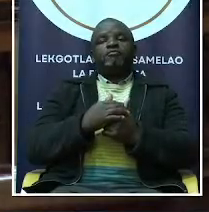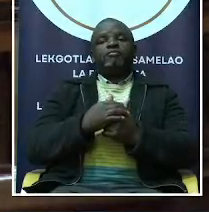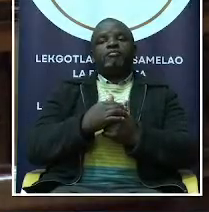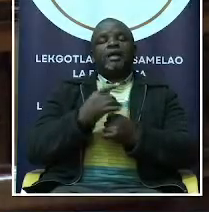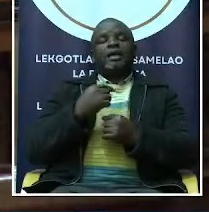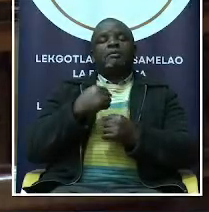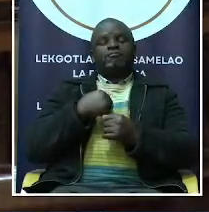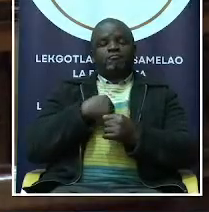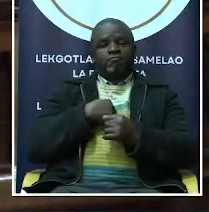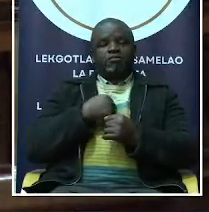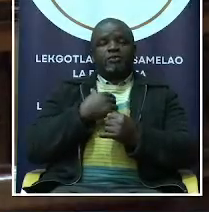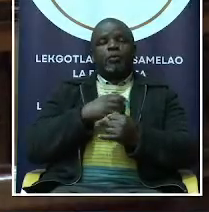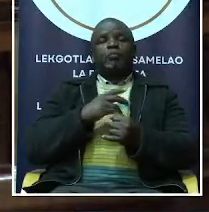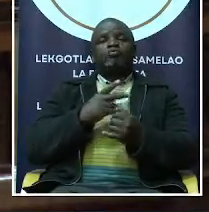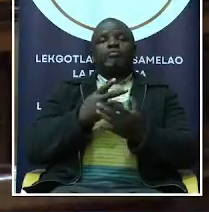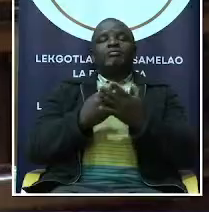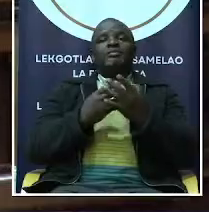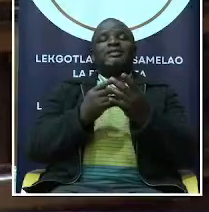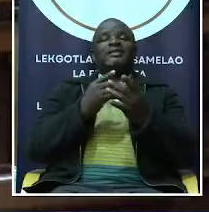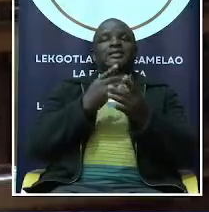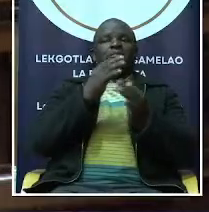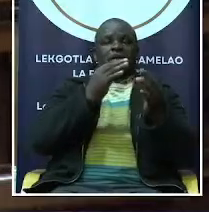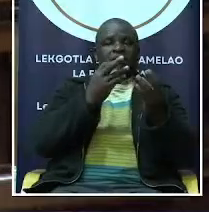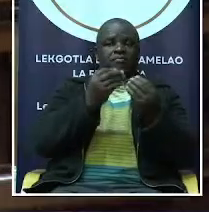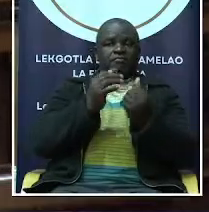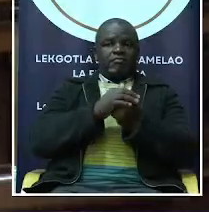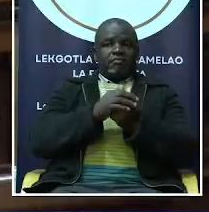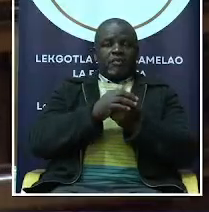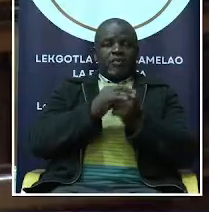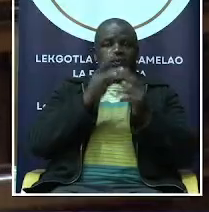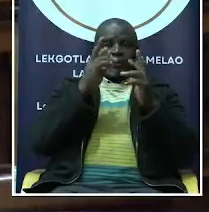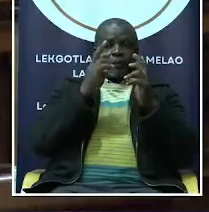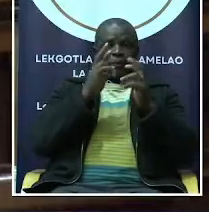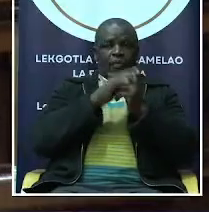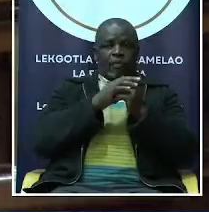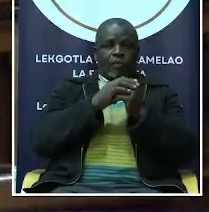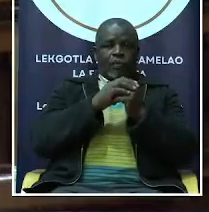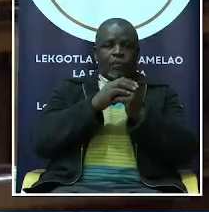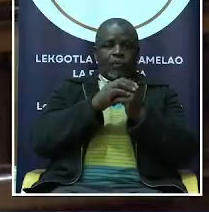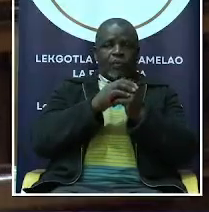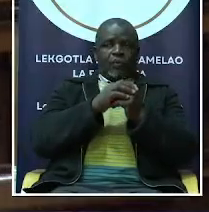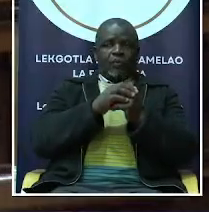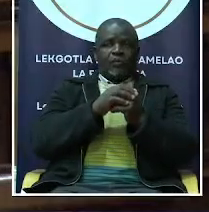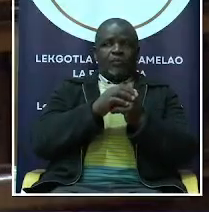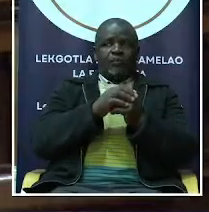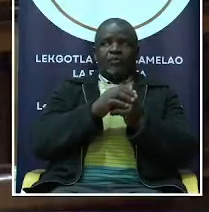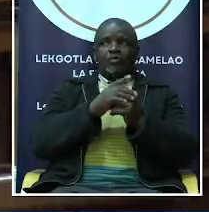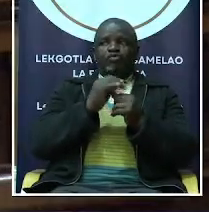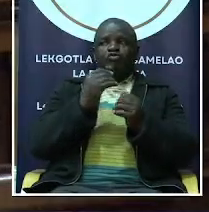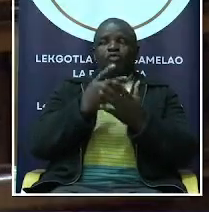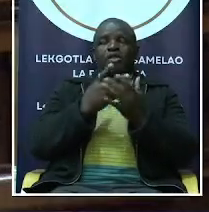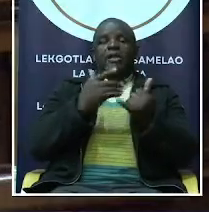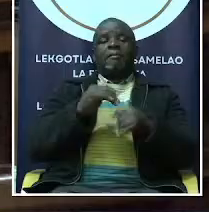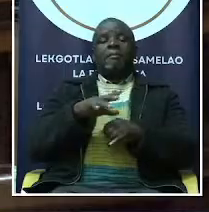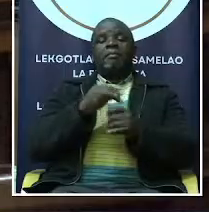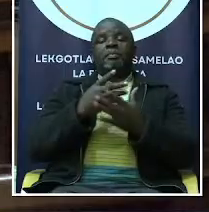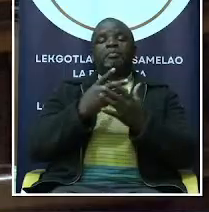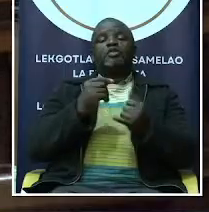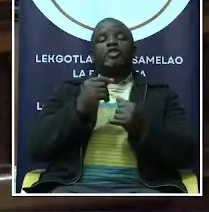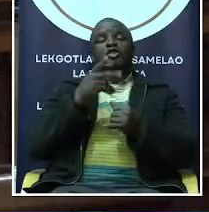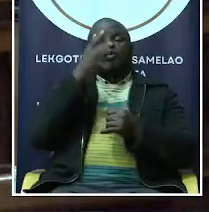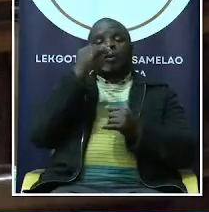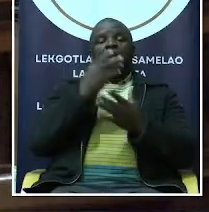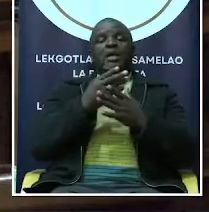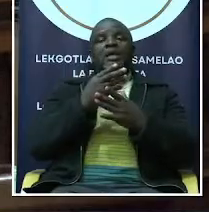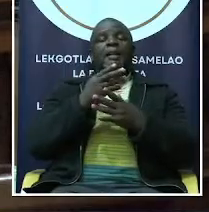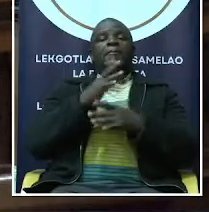I would want to touch on issue of our accommodations, our student